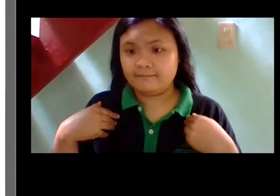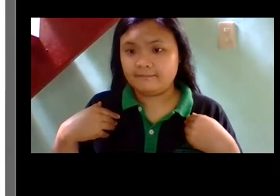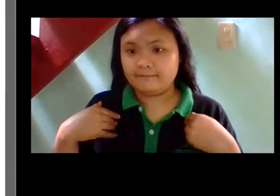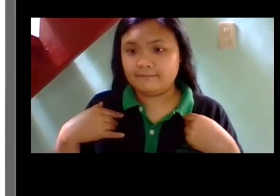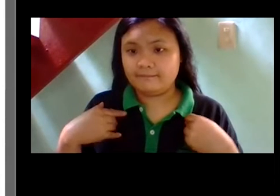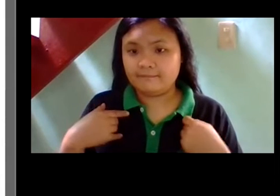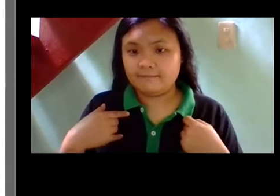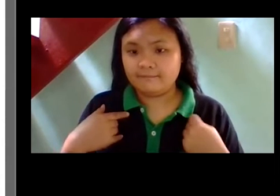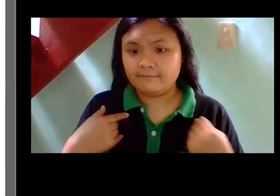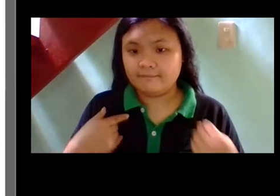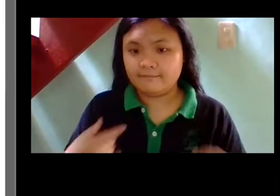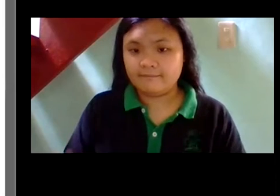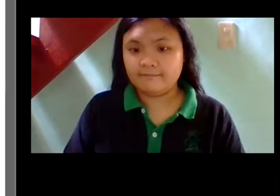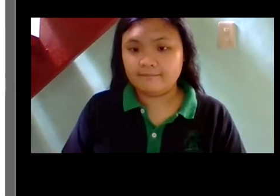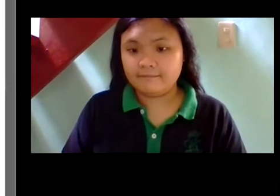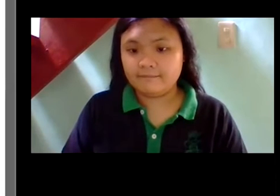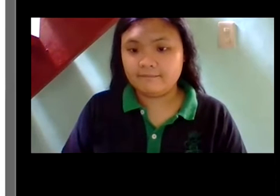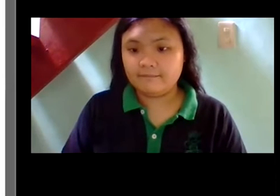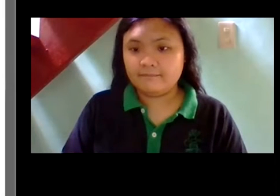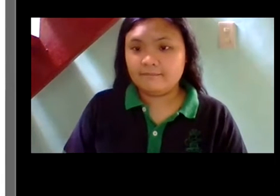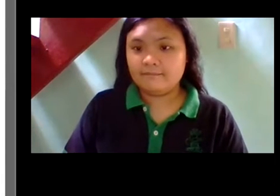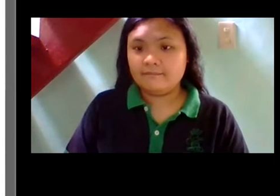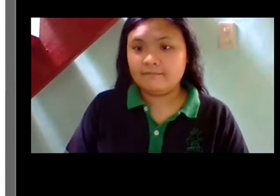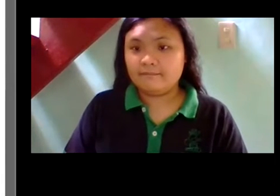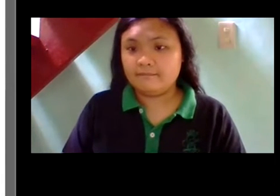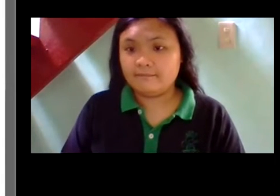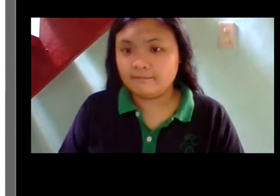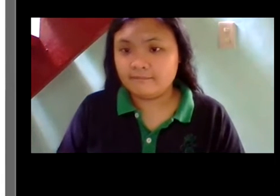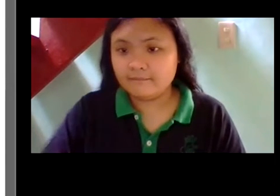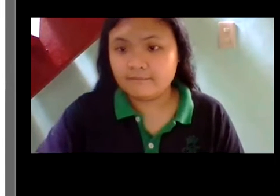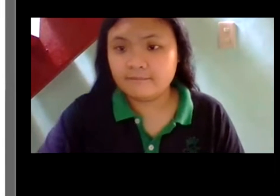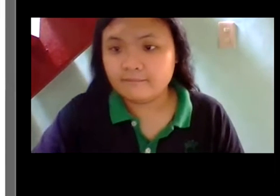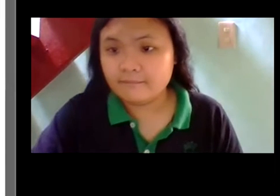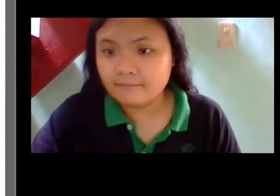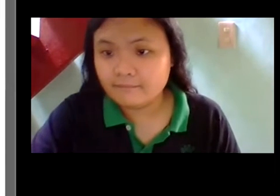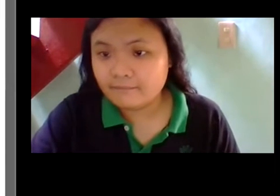Okay. So with have, you need to change the drawing there.